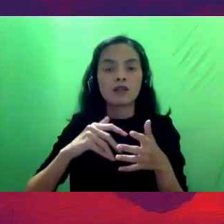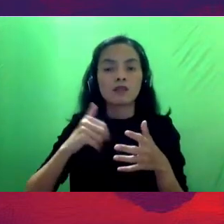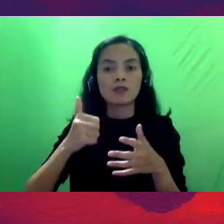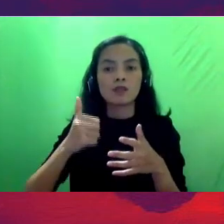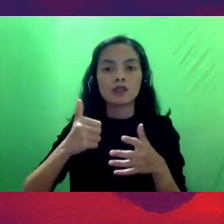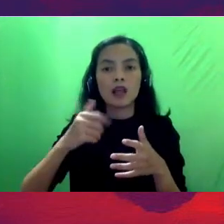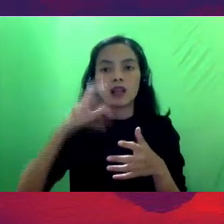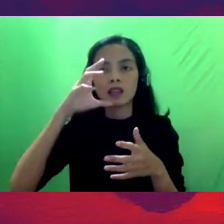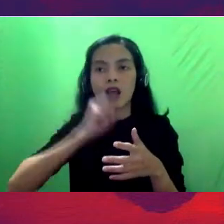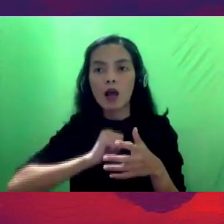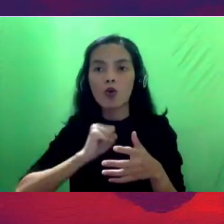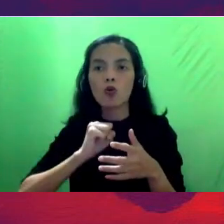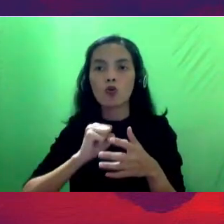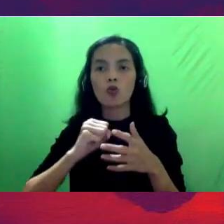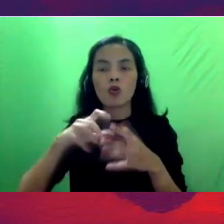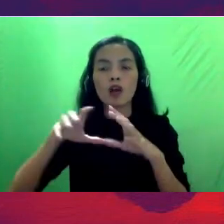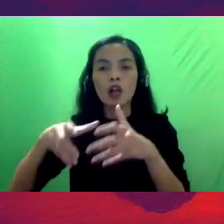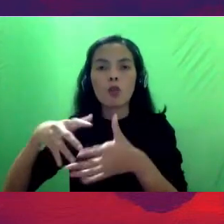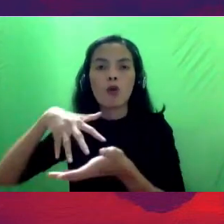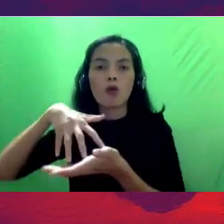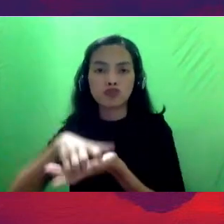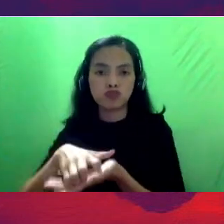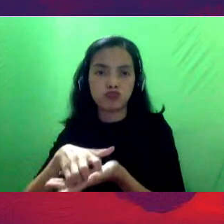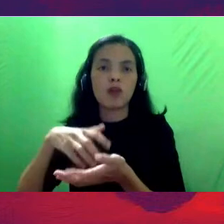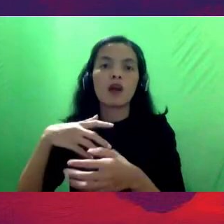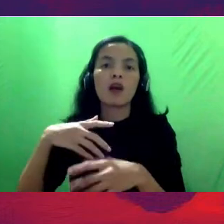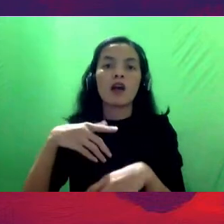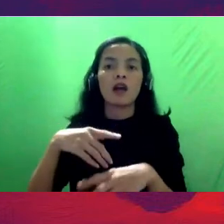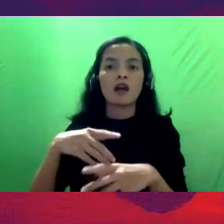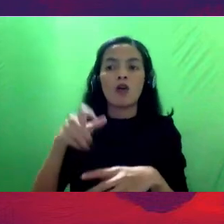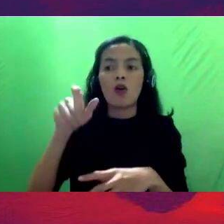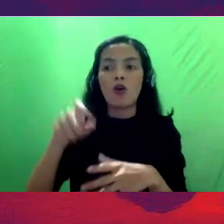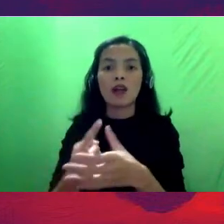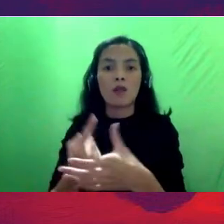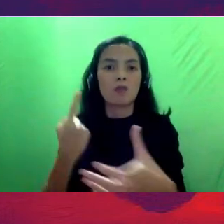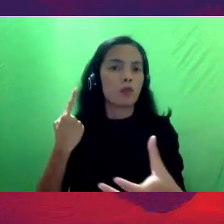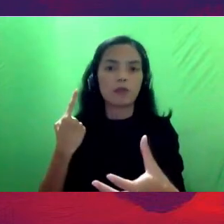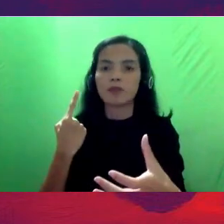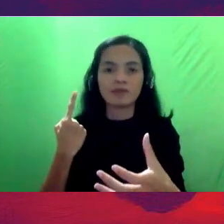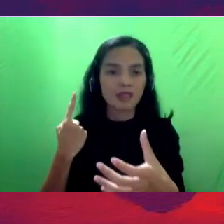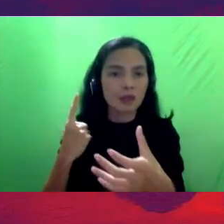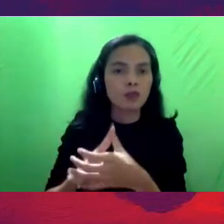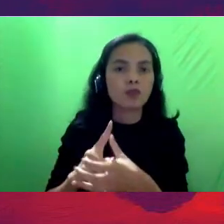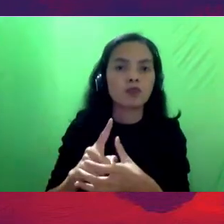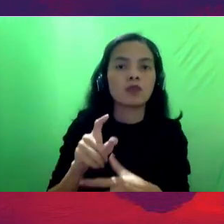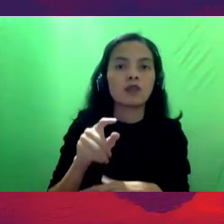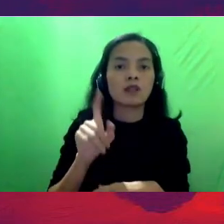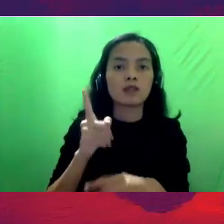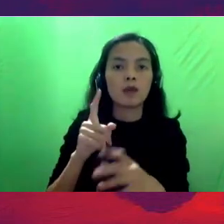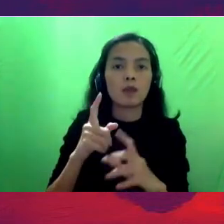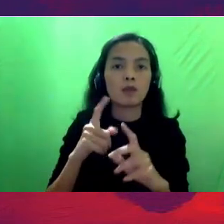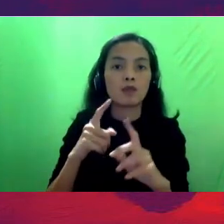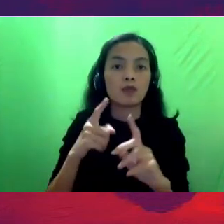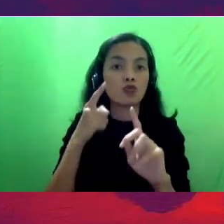vulnerable, ensuring that no one is left behind, which is in line with the call of the SDG.